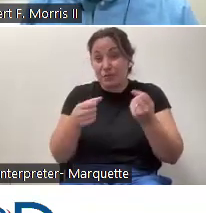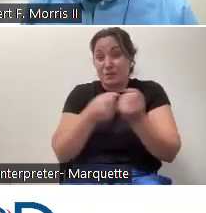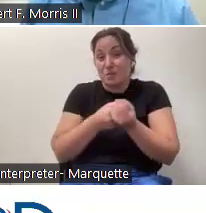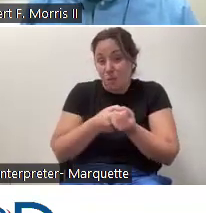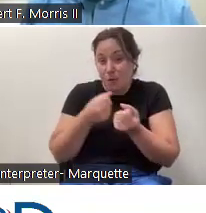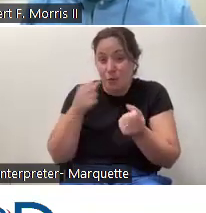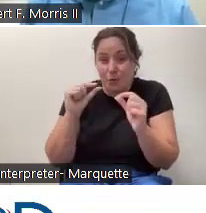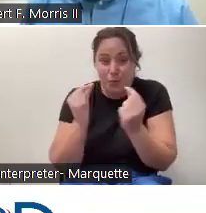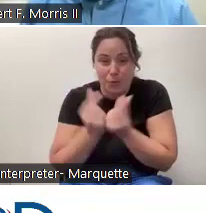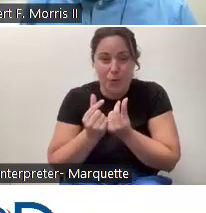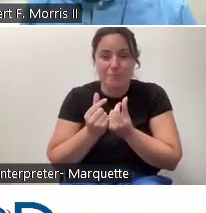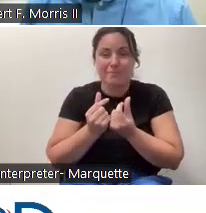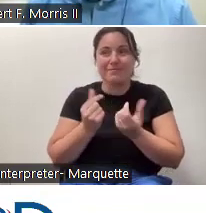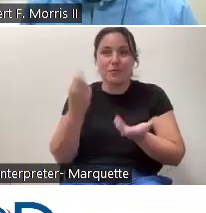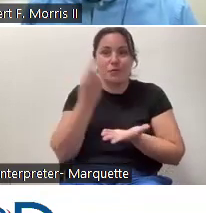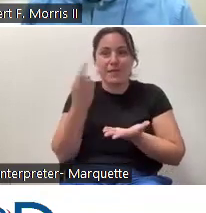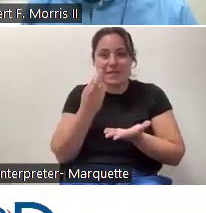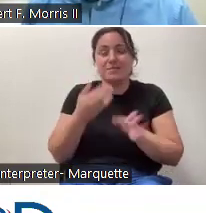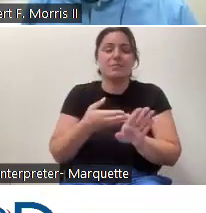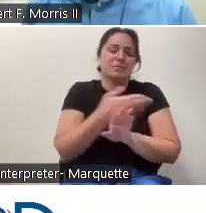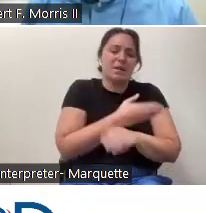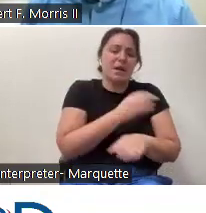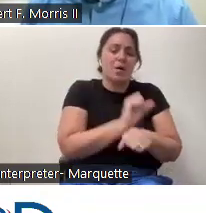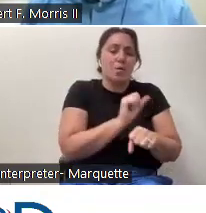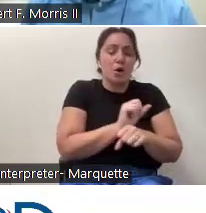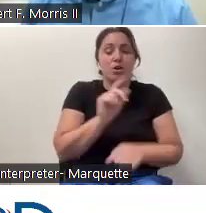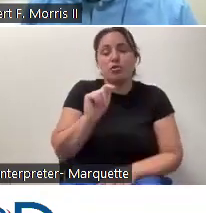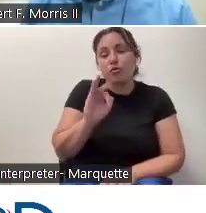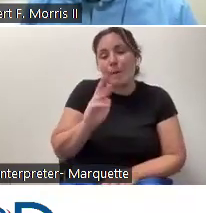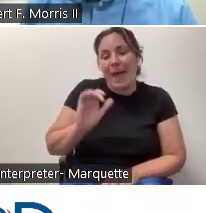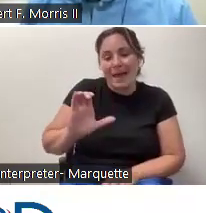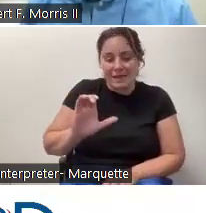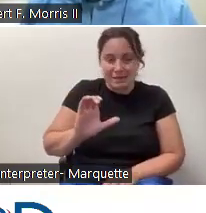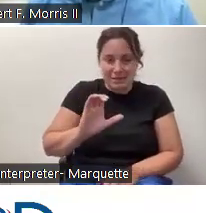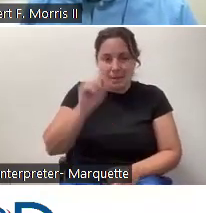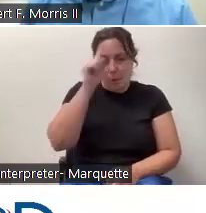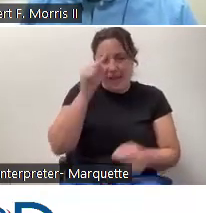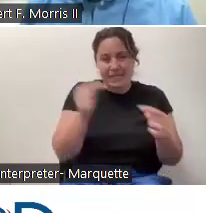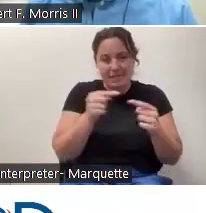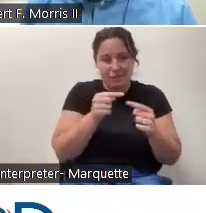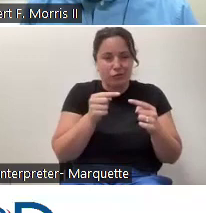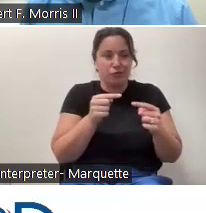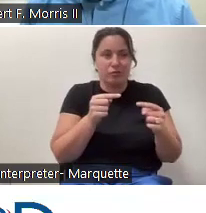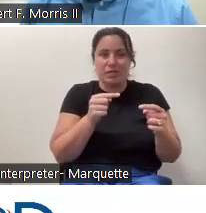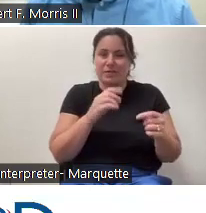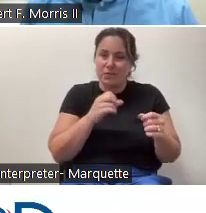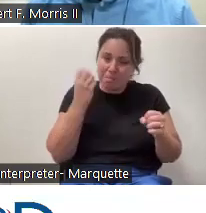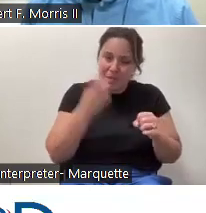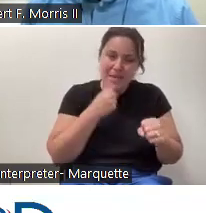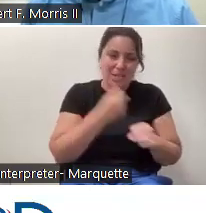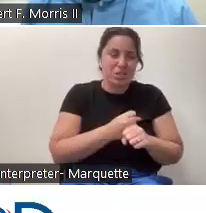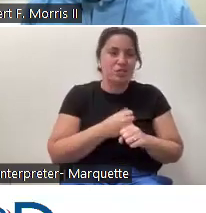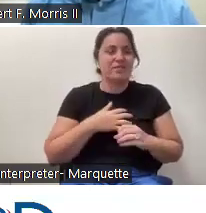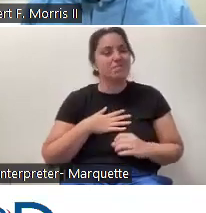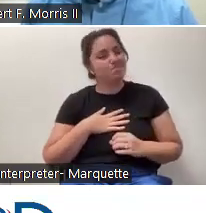purpose because I previously worked with a traumatic brain injury support group for several years. But my belief is